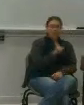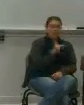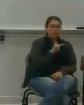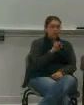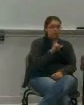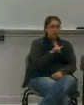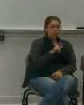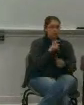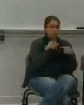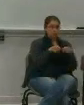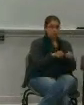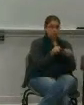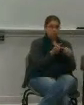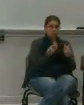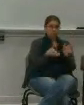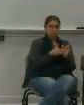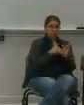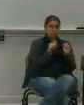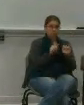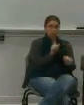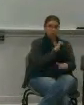with or against potential energy?